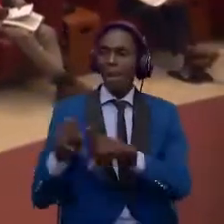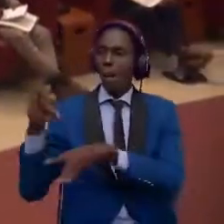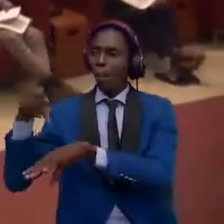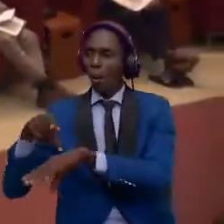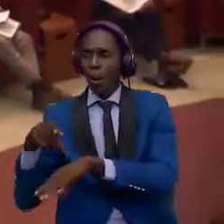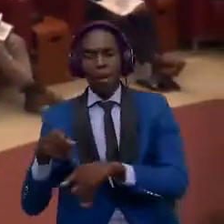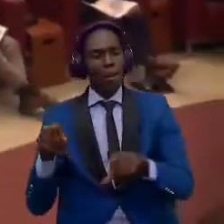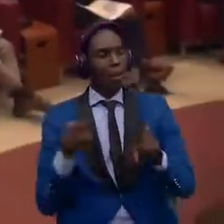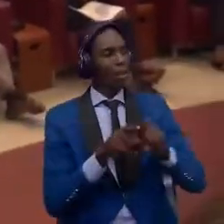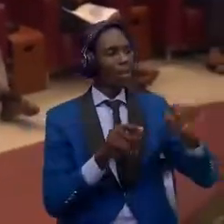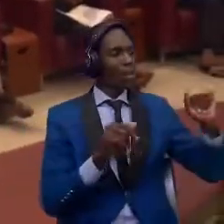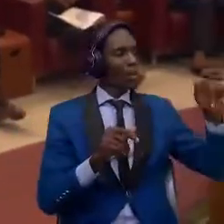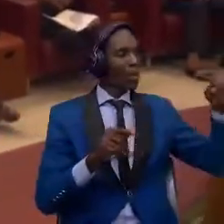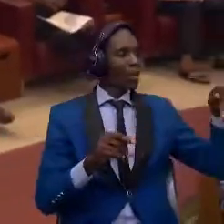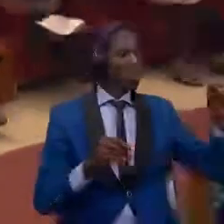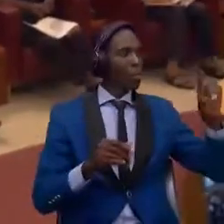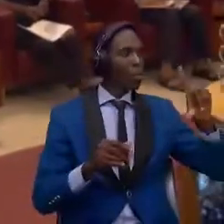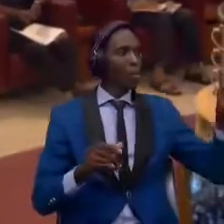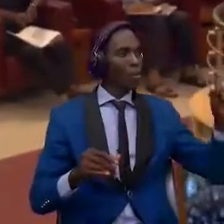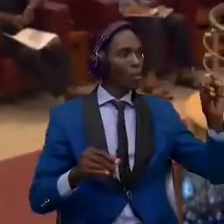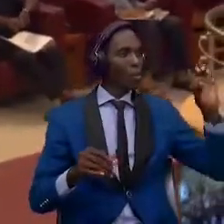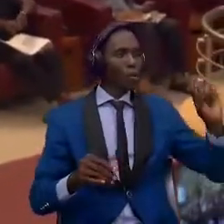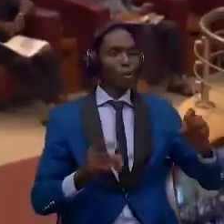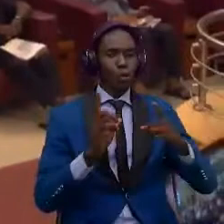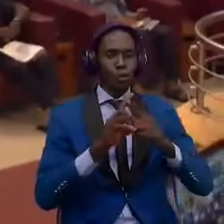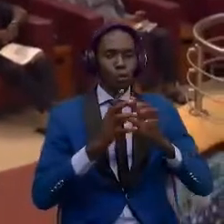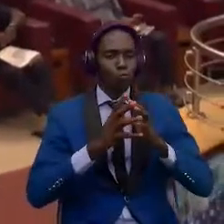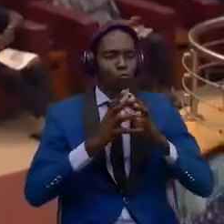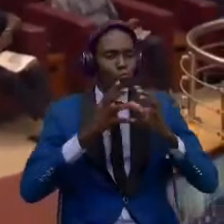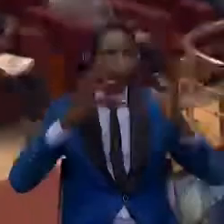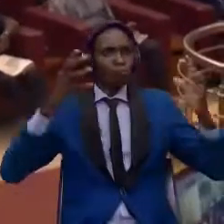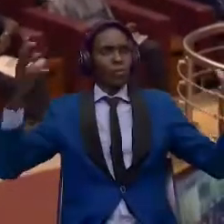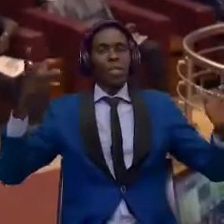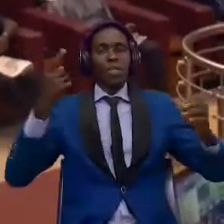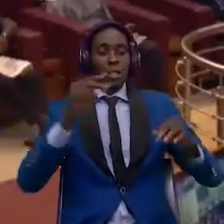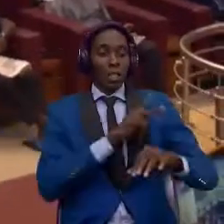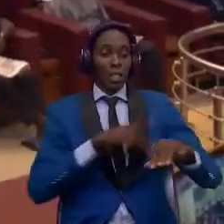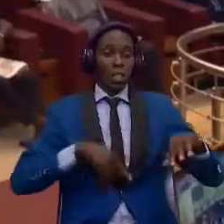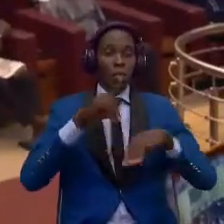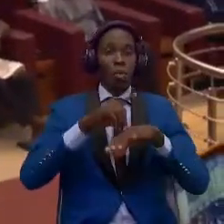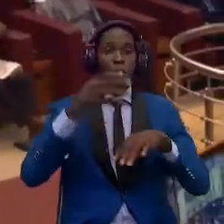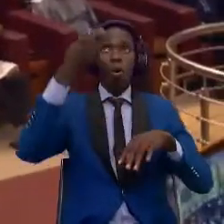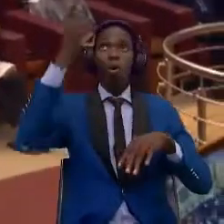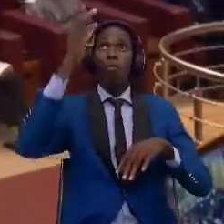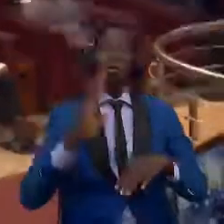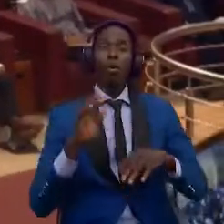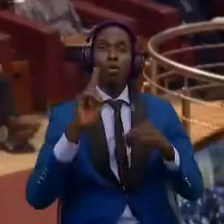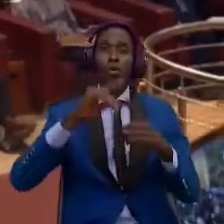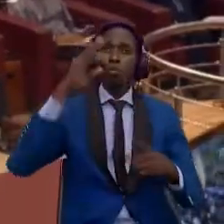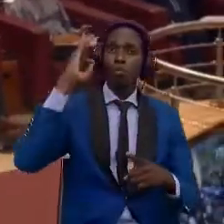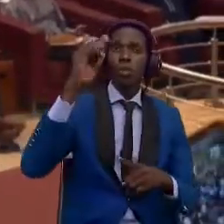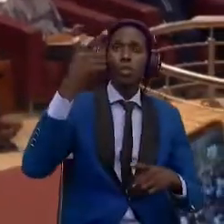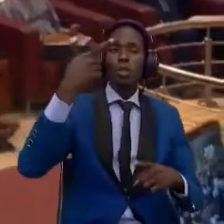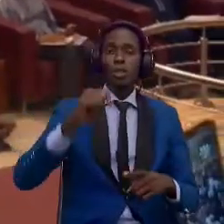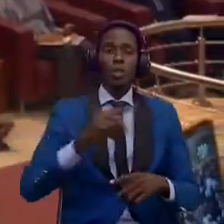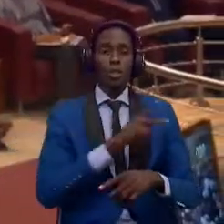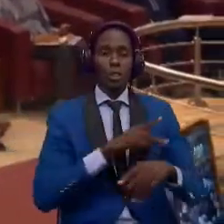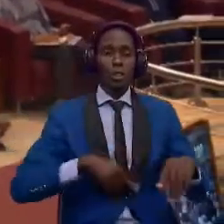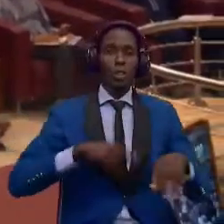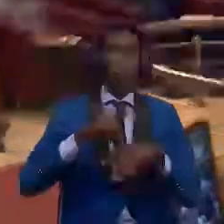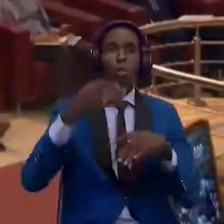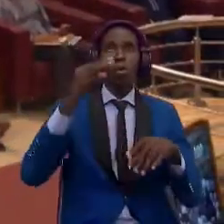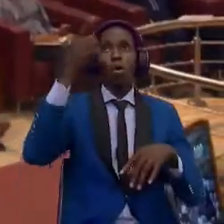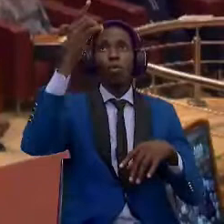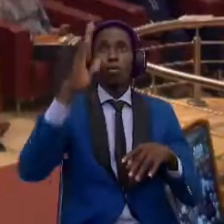Apollos, to expand the kingdom of God and to preach the gospel of God without fear, without favor. The grace to